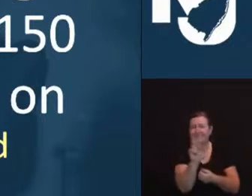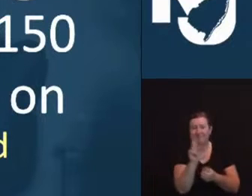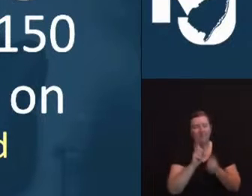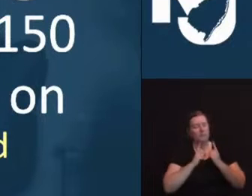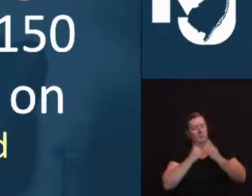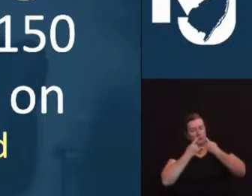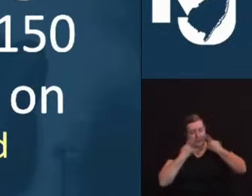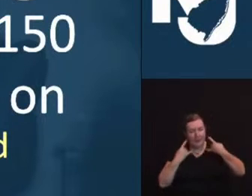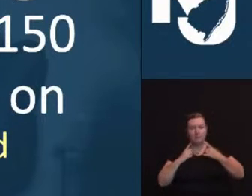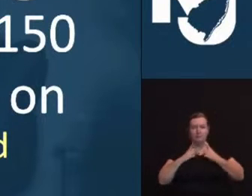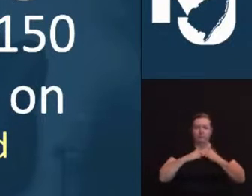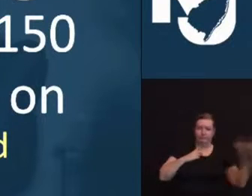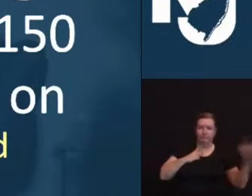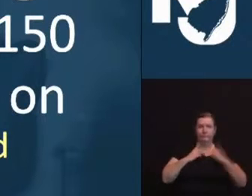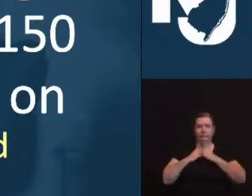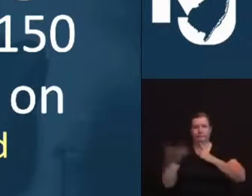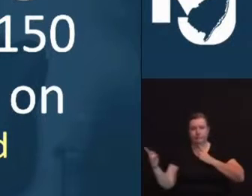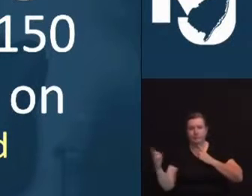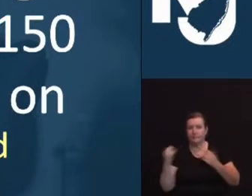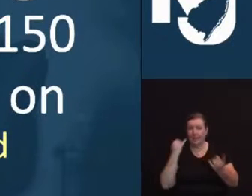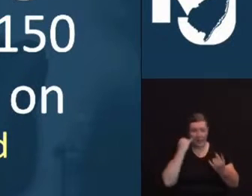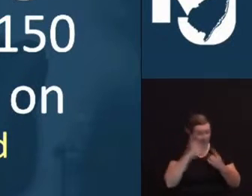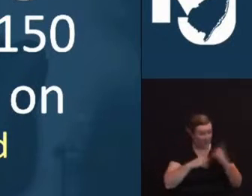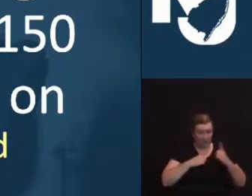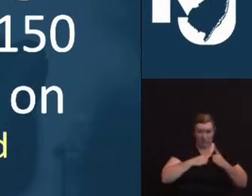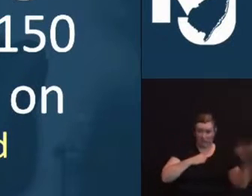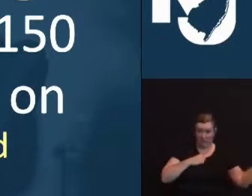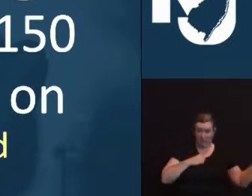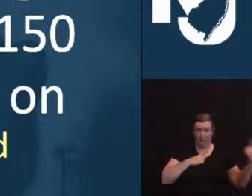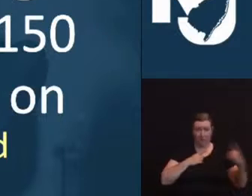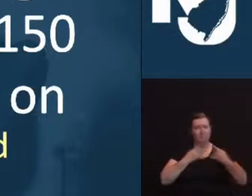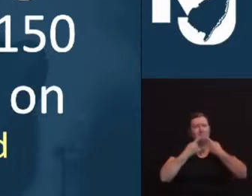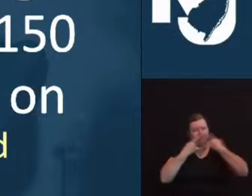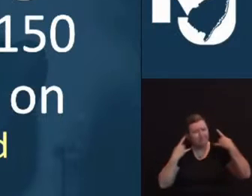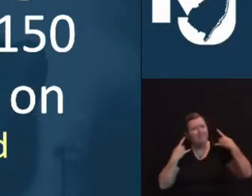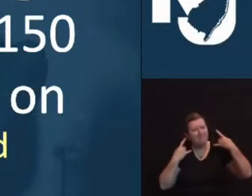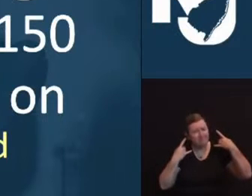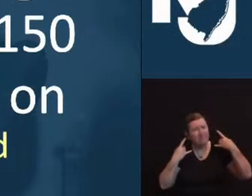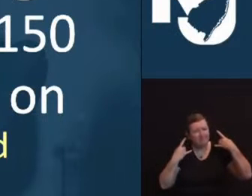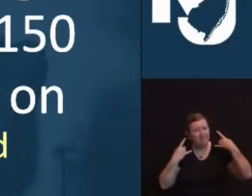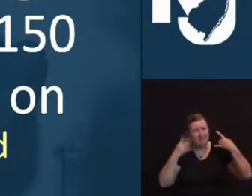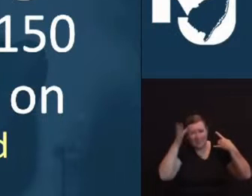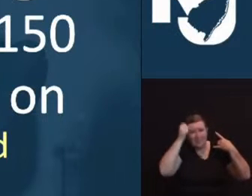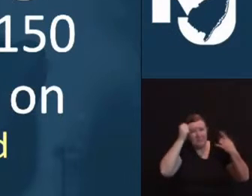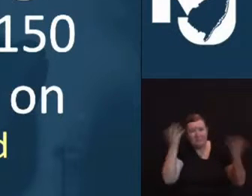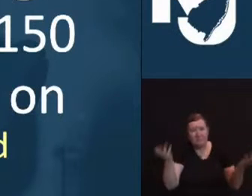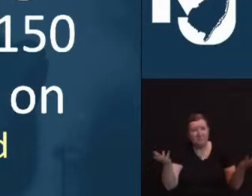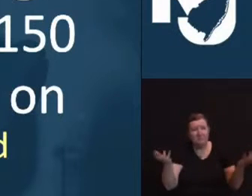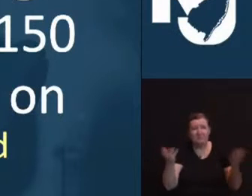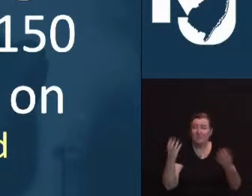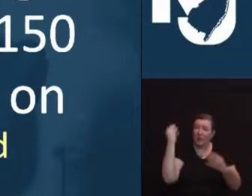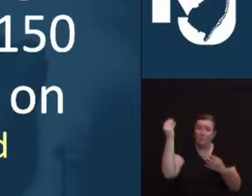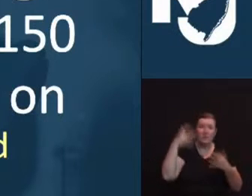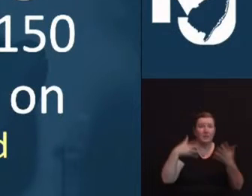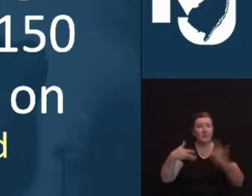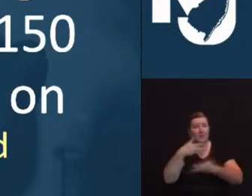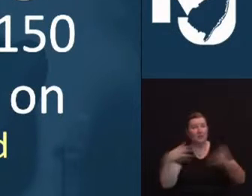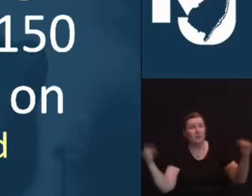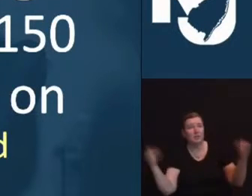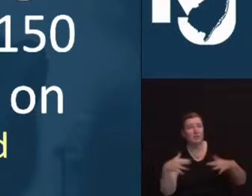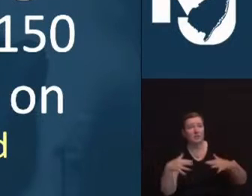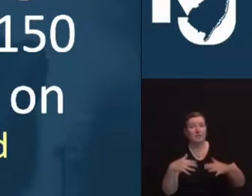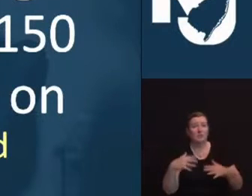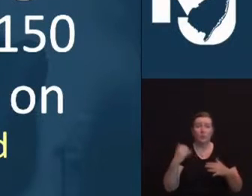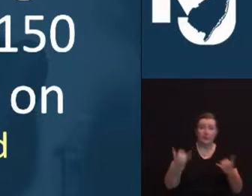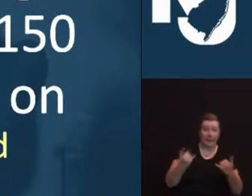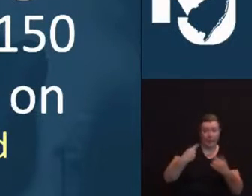it is not possible to social distance. Any outdoor gathering, either before or after next Monday, must abide by those